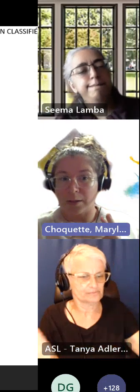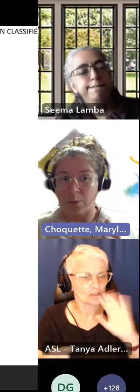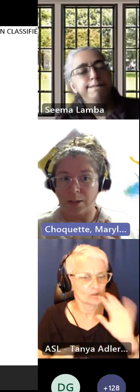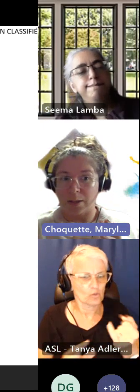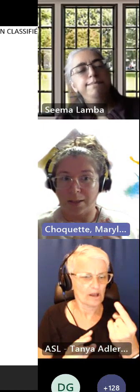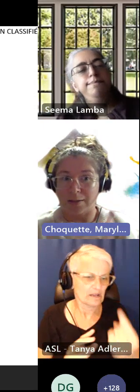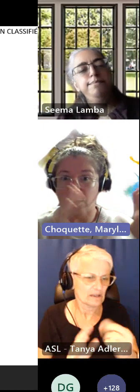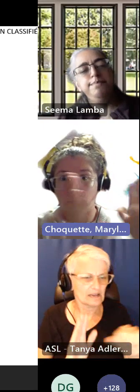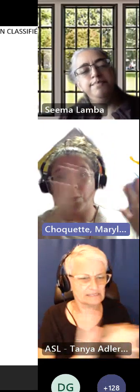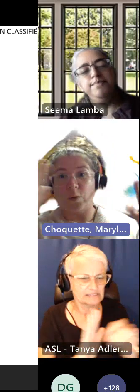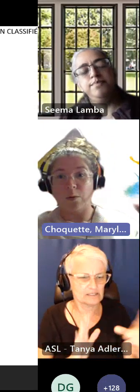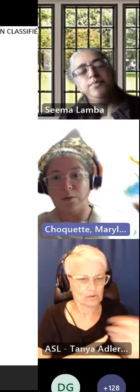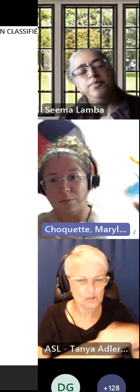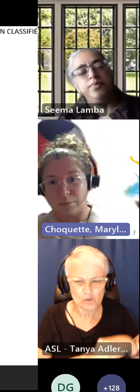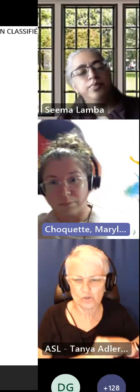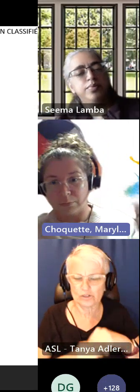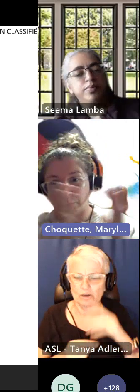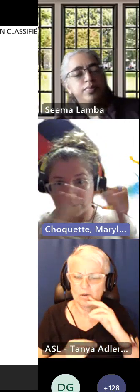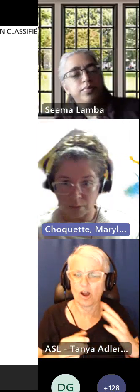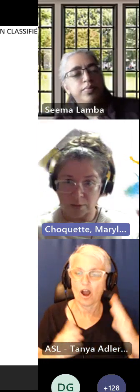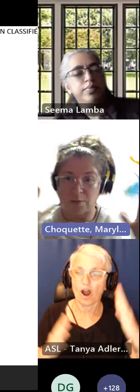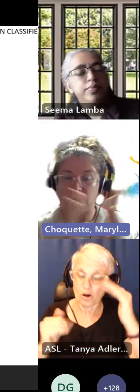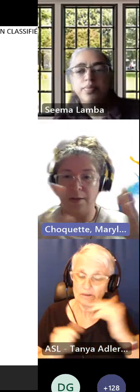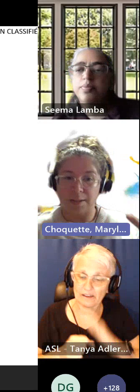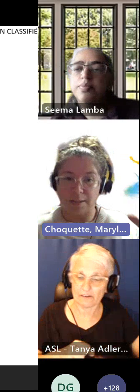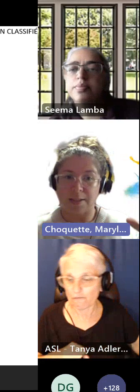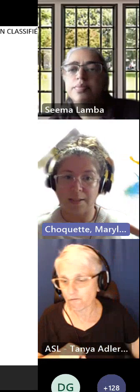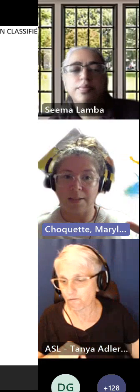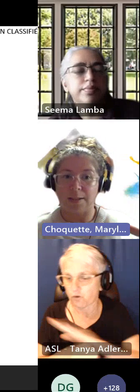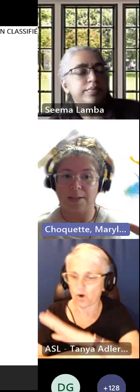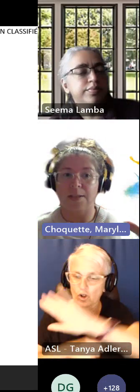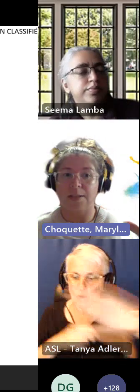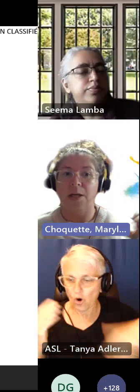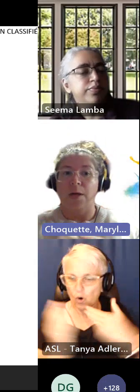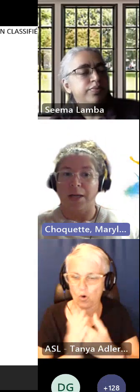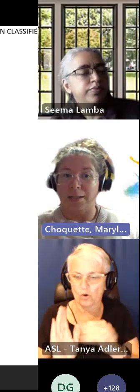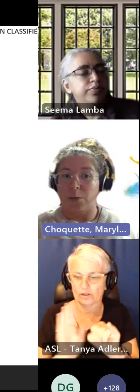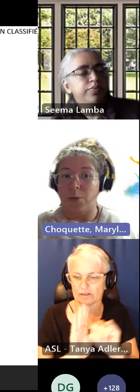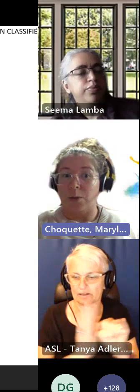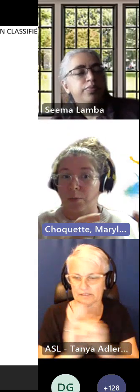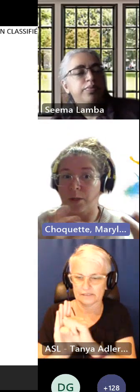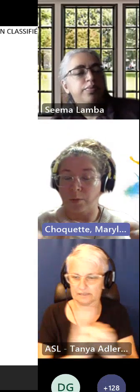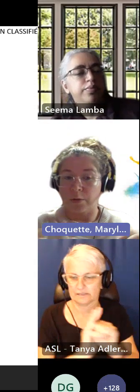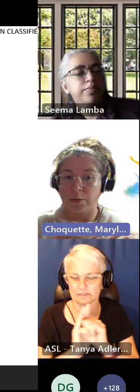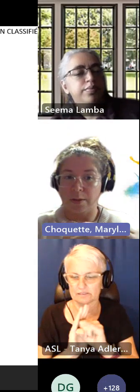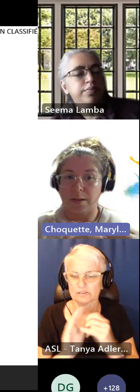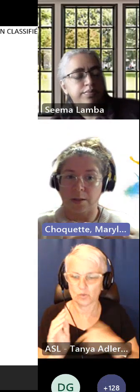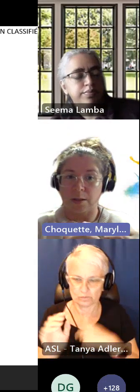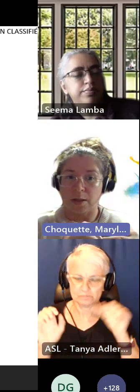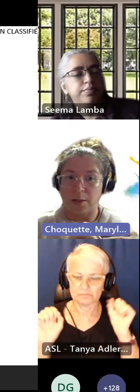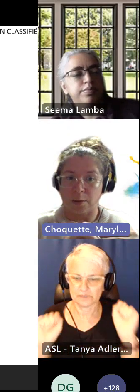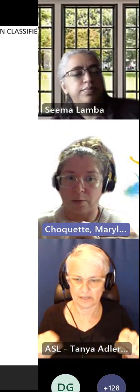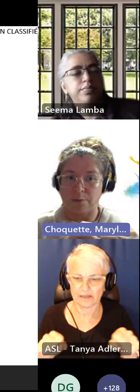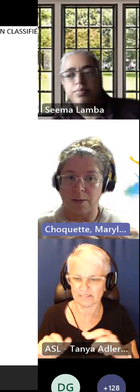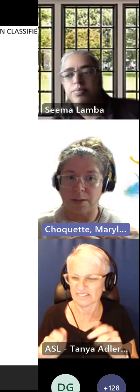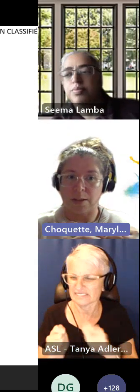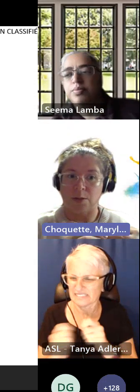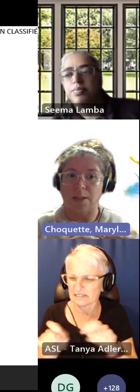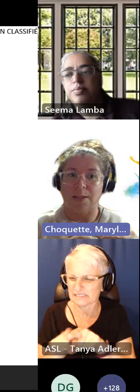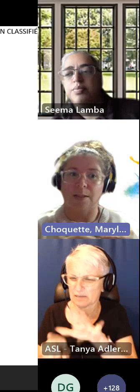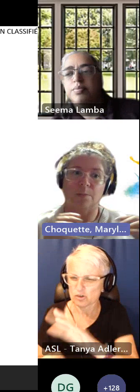So hoping that we can get the full portraits of all these identities and that we would be able to do exactly as